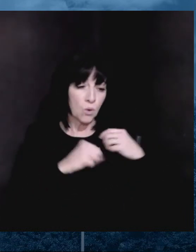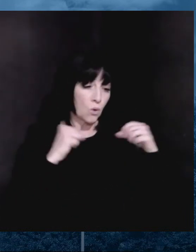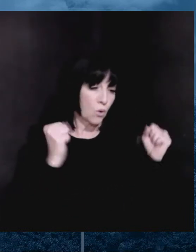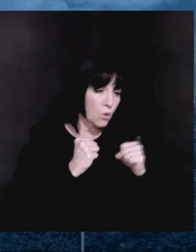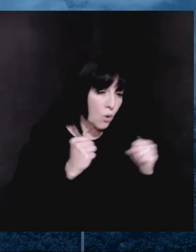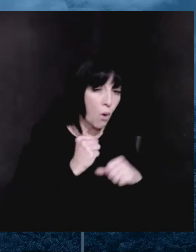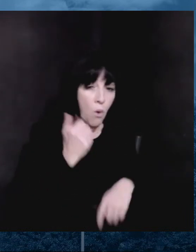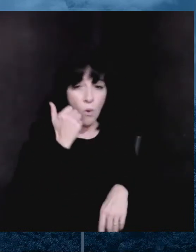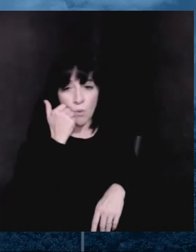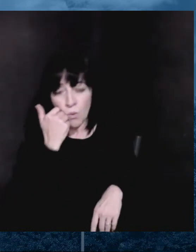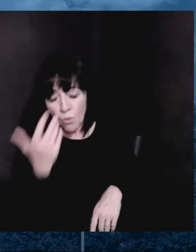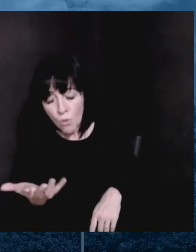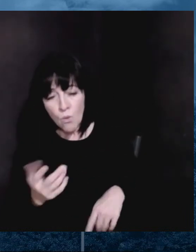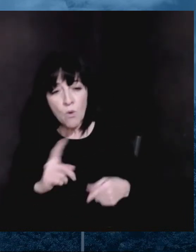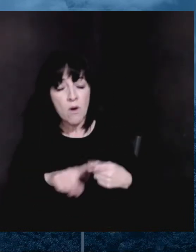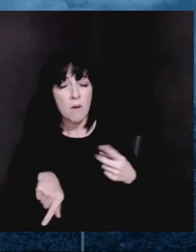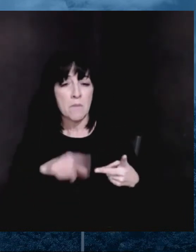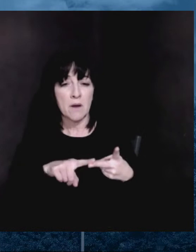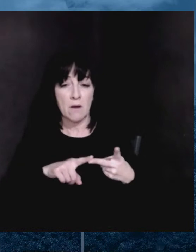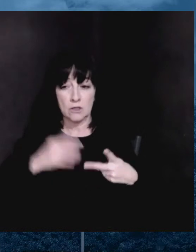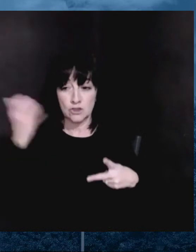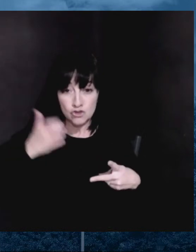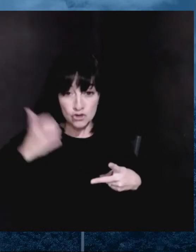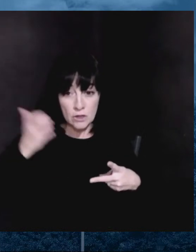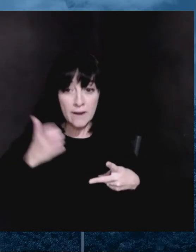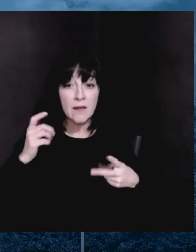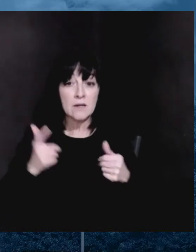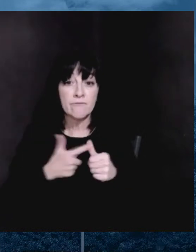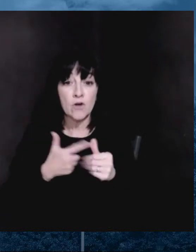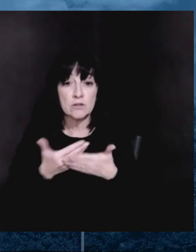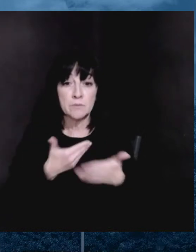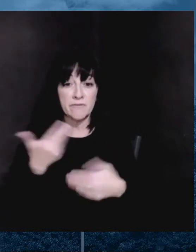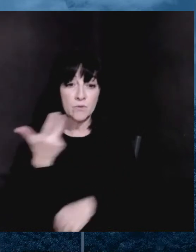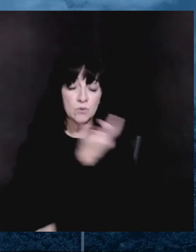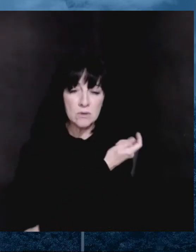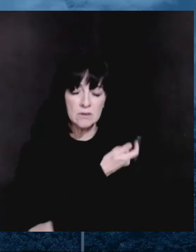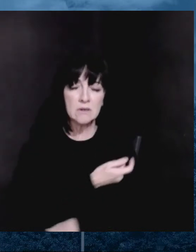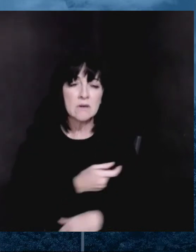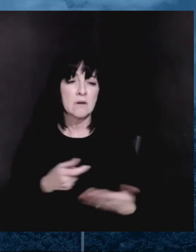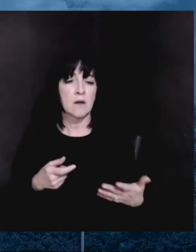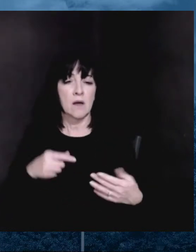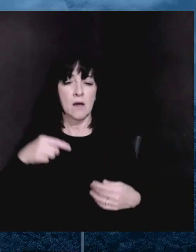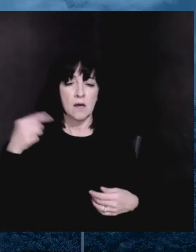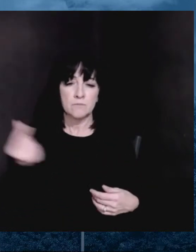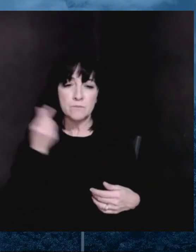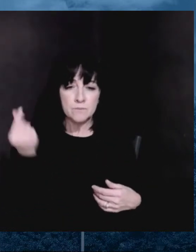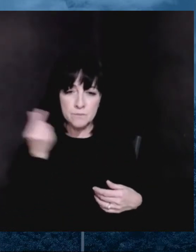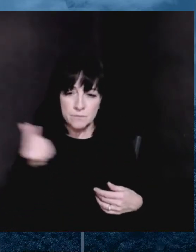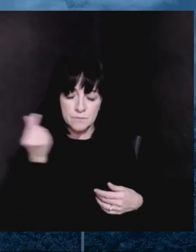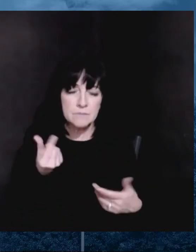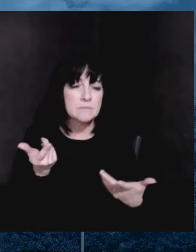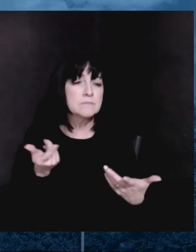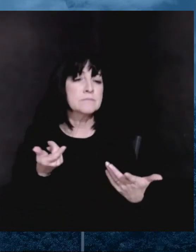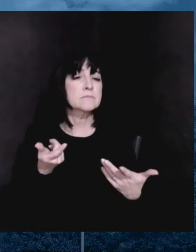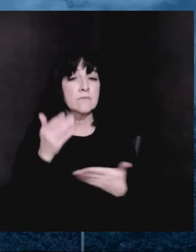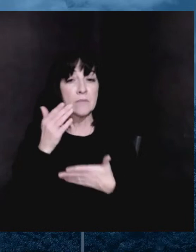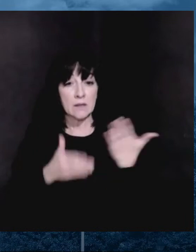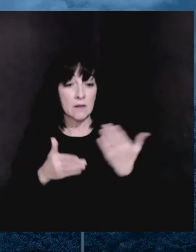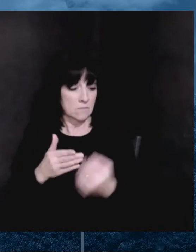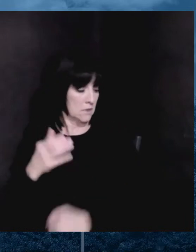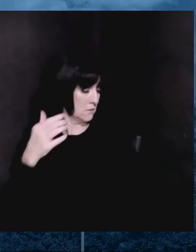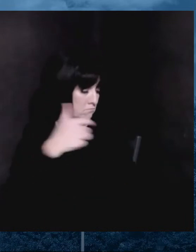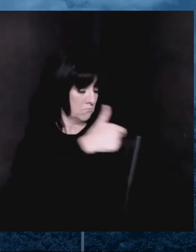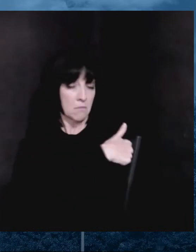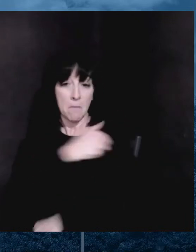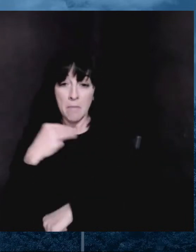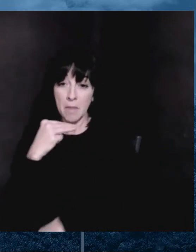in the muscle or do you put it just under the skin? So this is actually even a little bit different than flu vaccine because